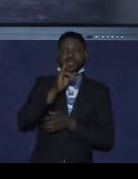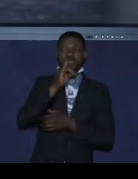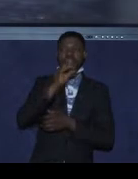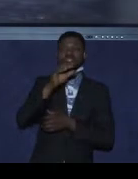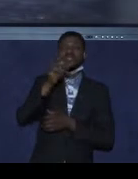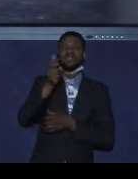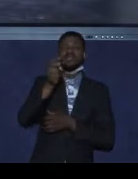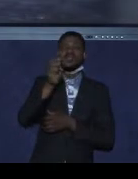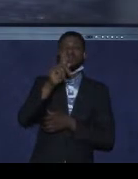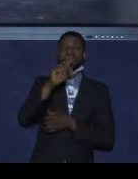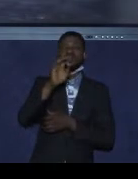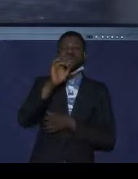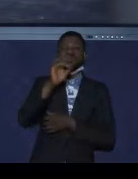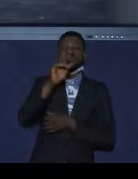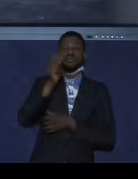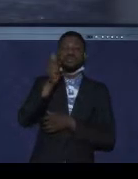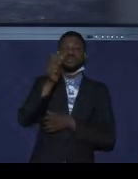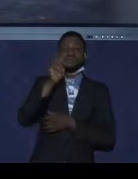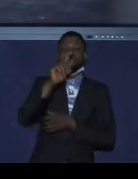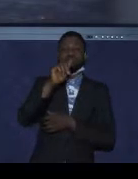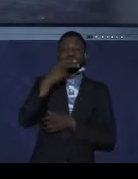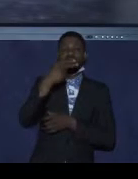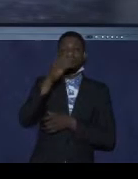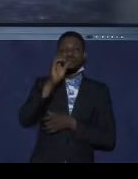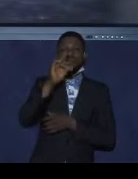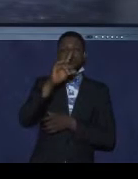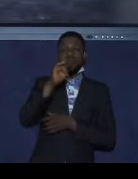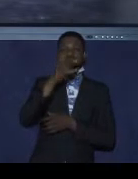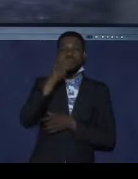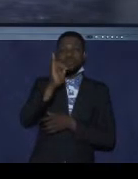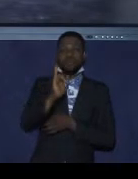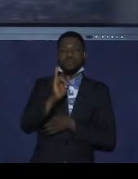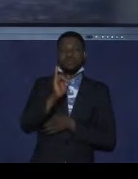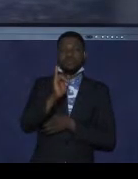is anthology. Anthology.